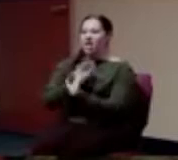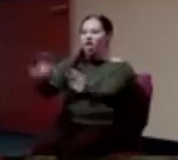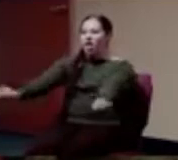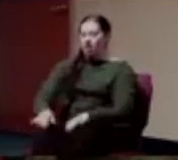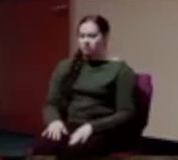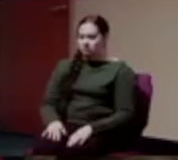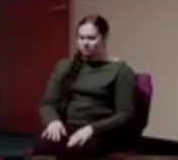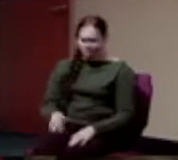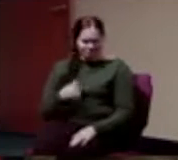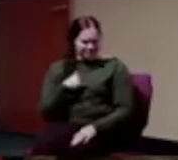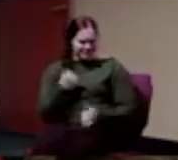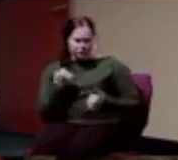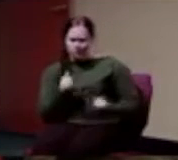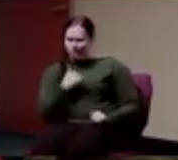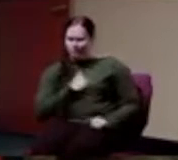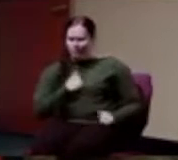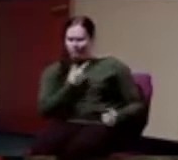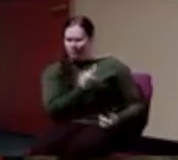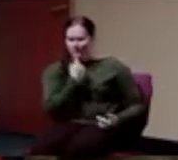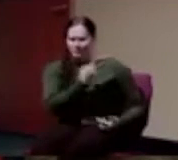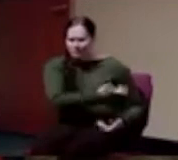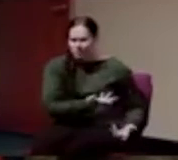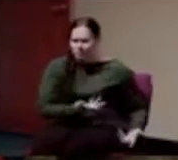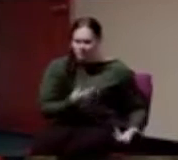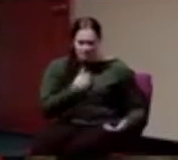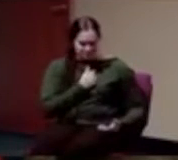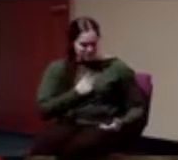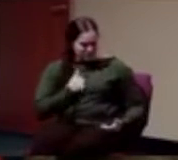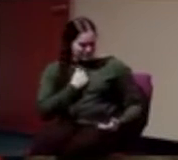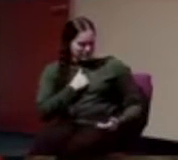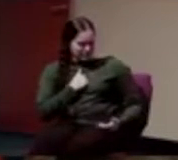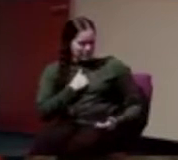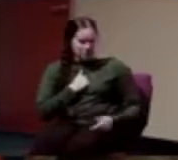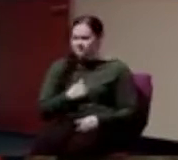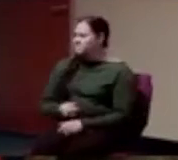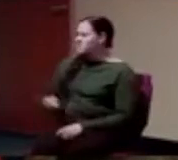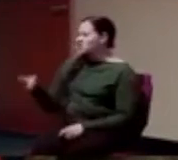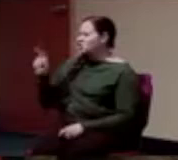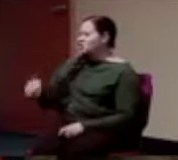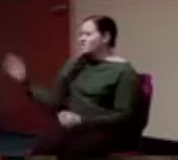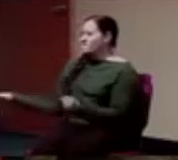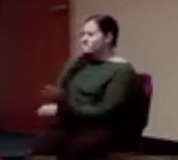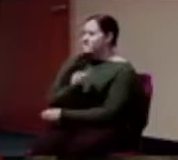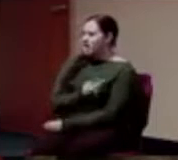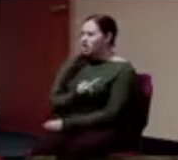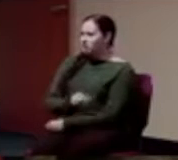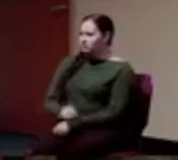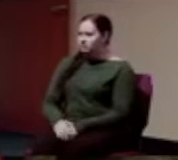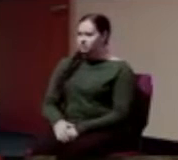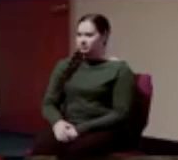to her, and we were like, ma'am, what do you want to see done about this? I'm so sorry. And she's like, fire him.